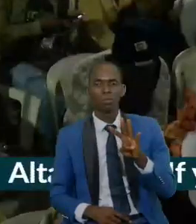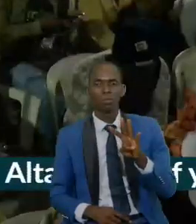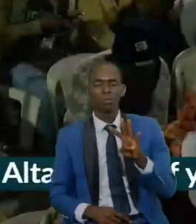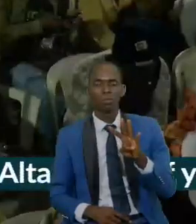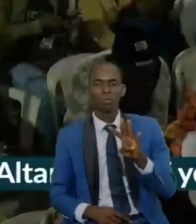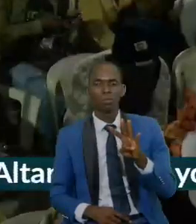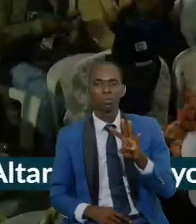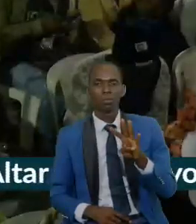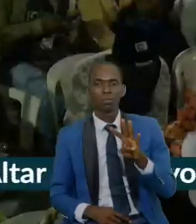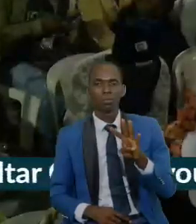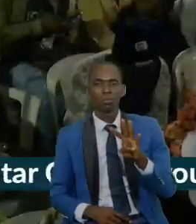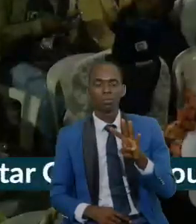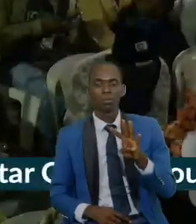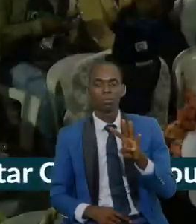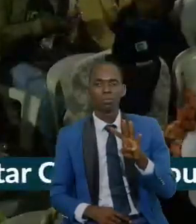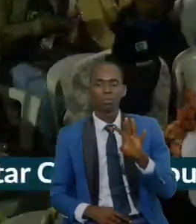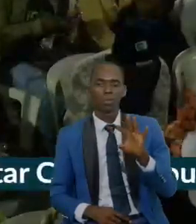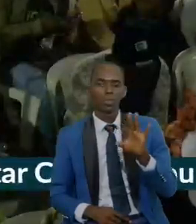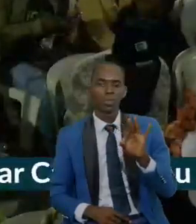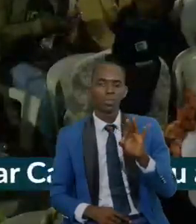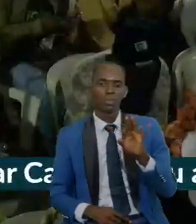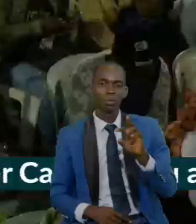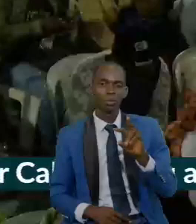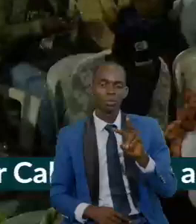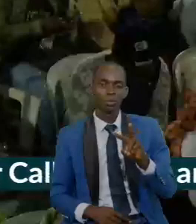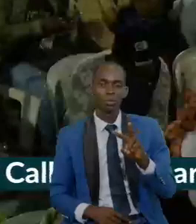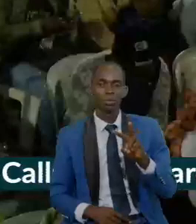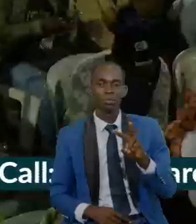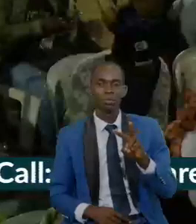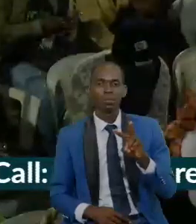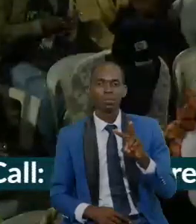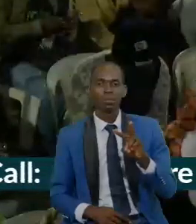92. 92. 63.